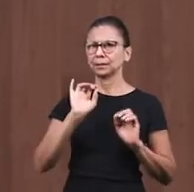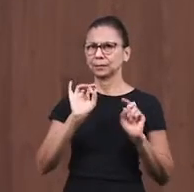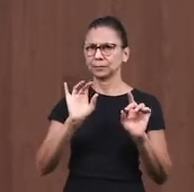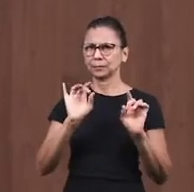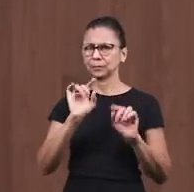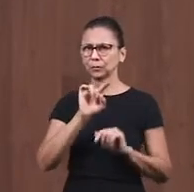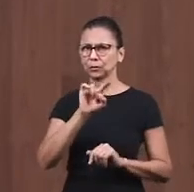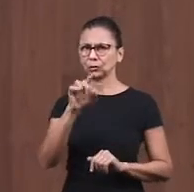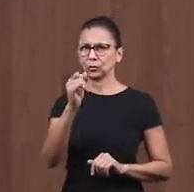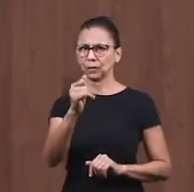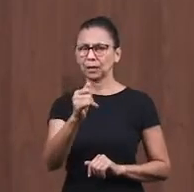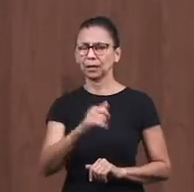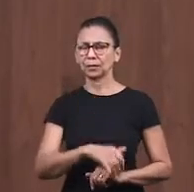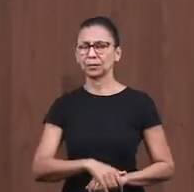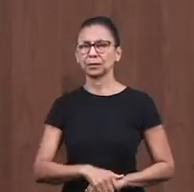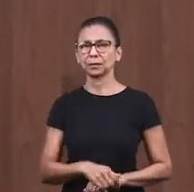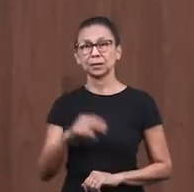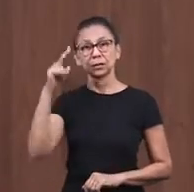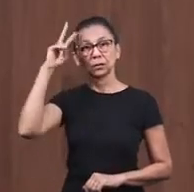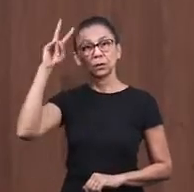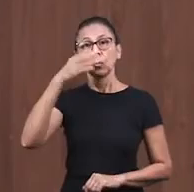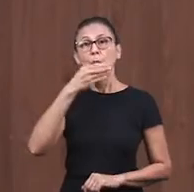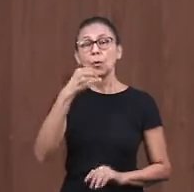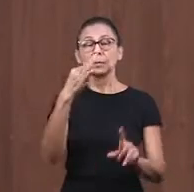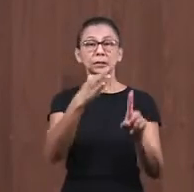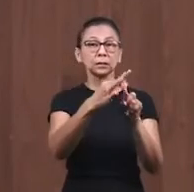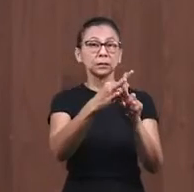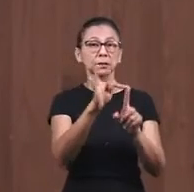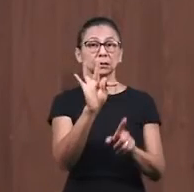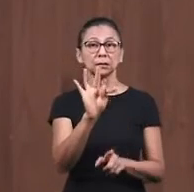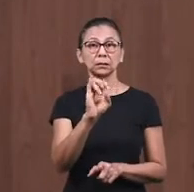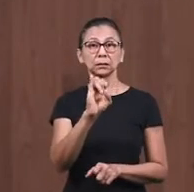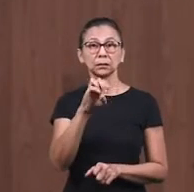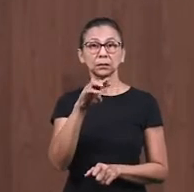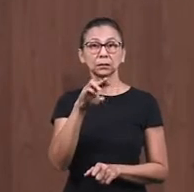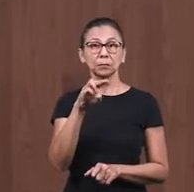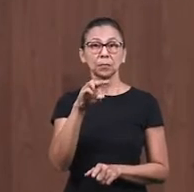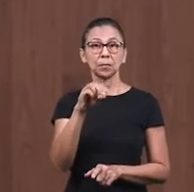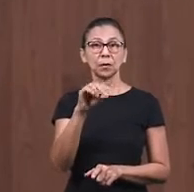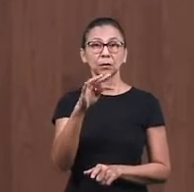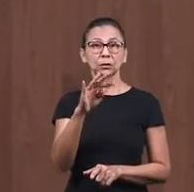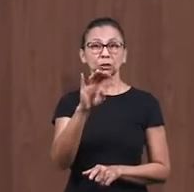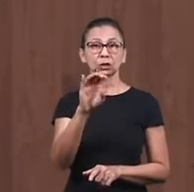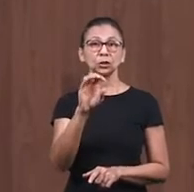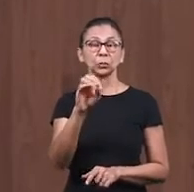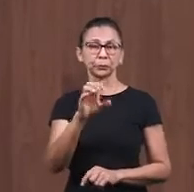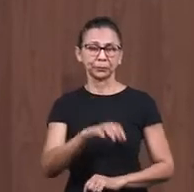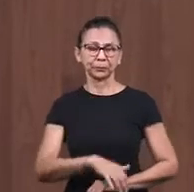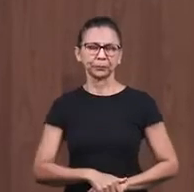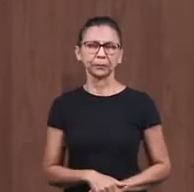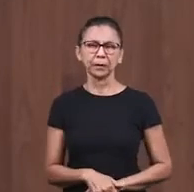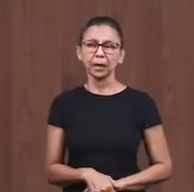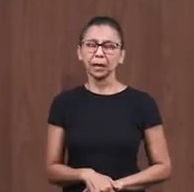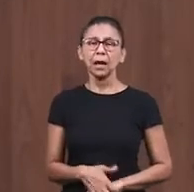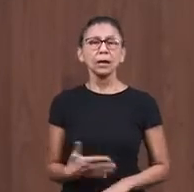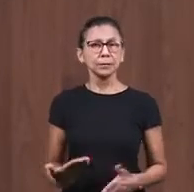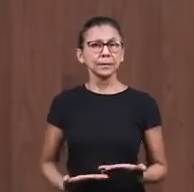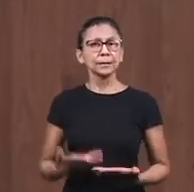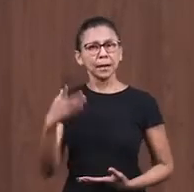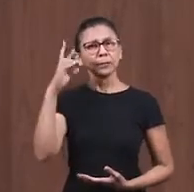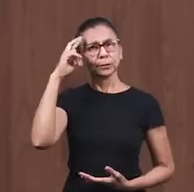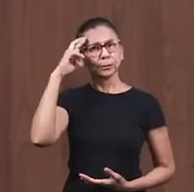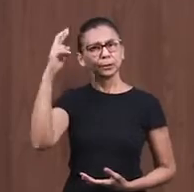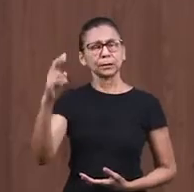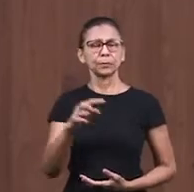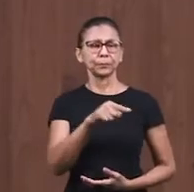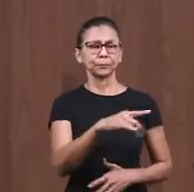better, I'm going to tell you the story of a servant, and his name was Timothy. Timothy was a servant of the Lord that he grew